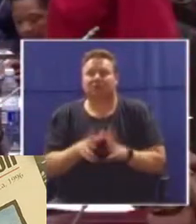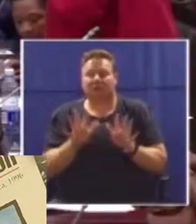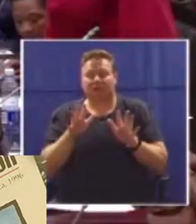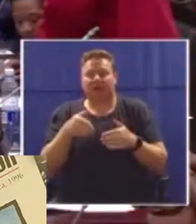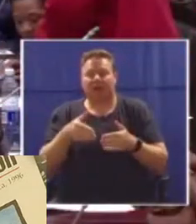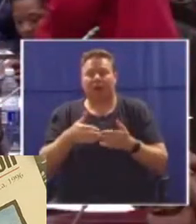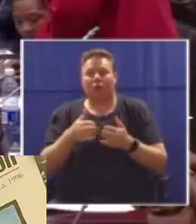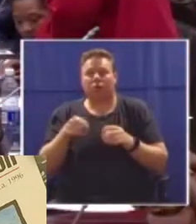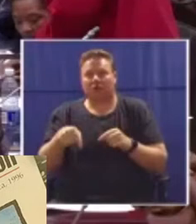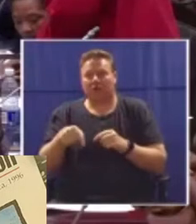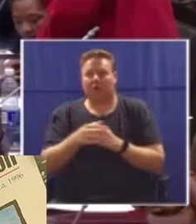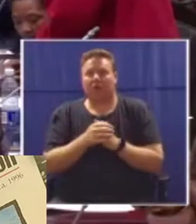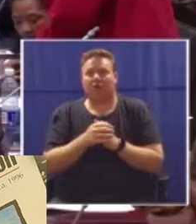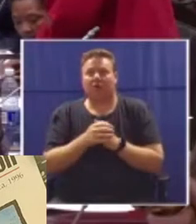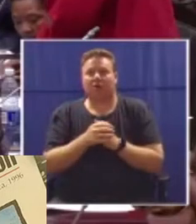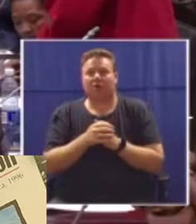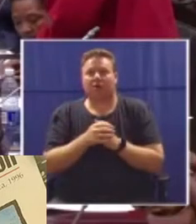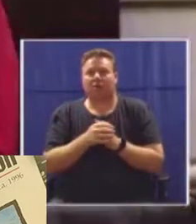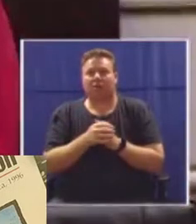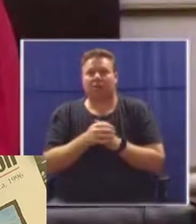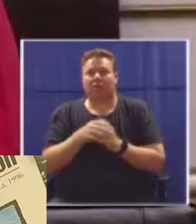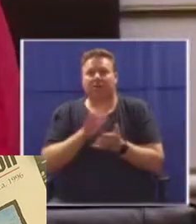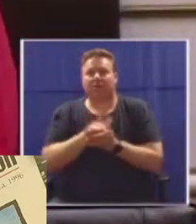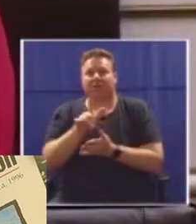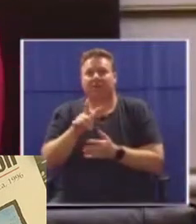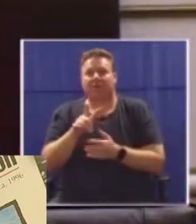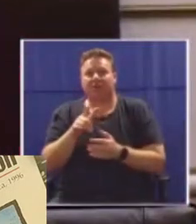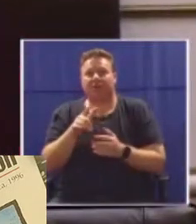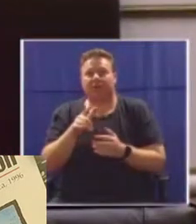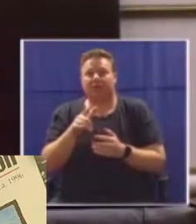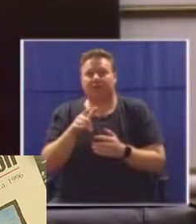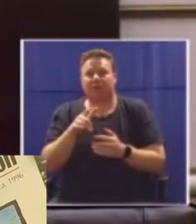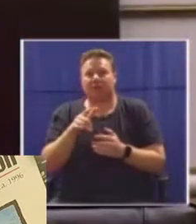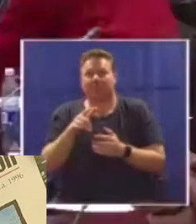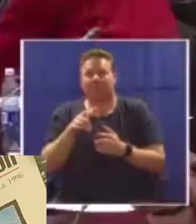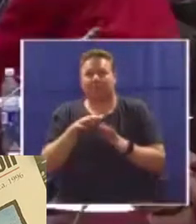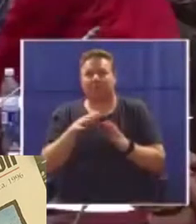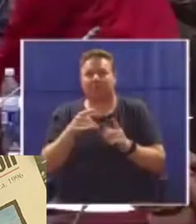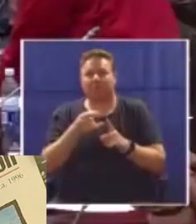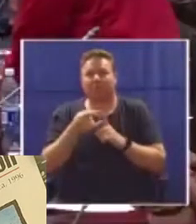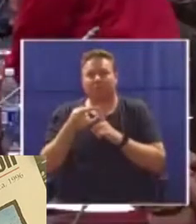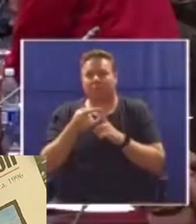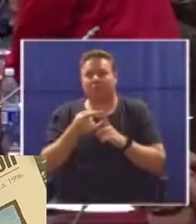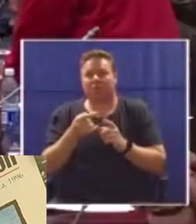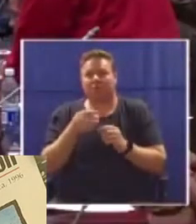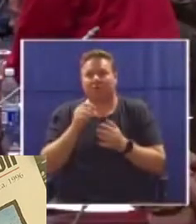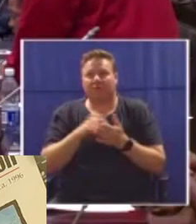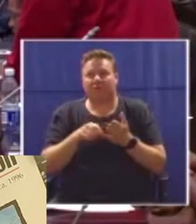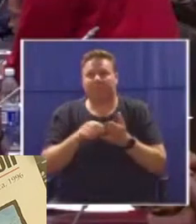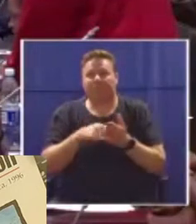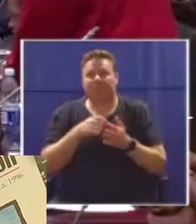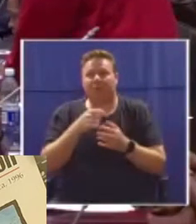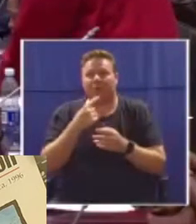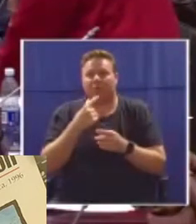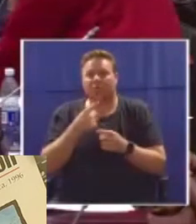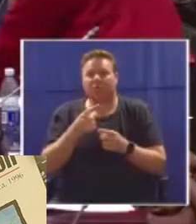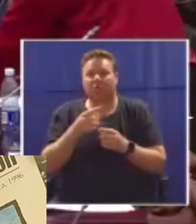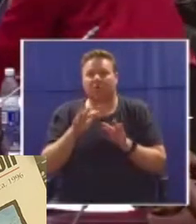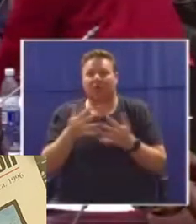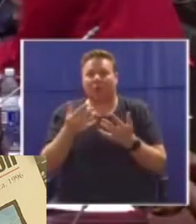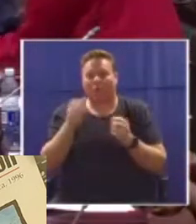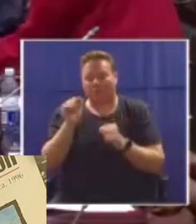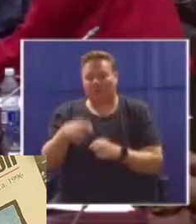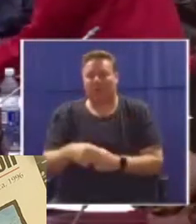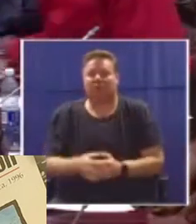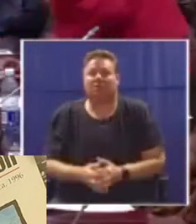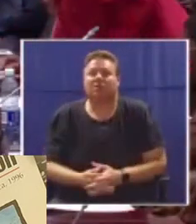House and 17 on the platform. Thank you. How are you voting? I'm voting yes. Yes.